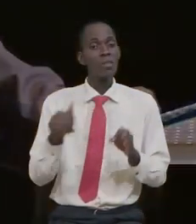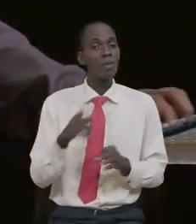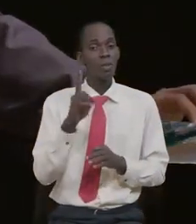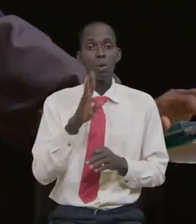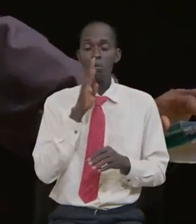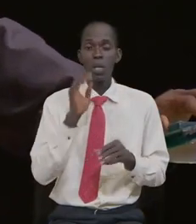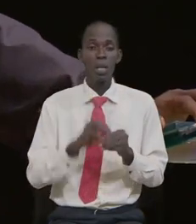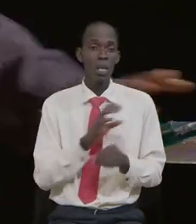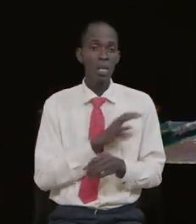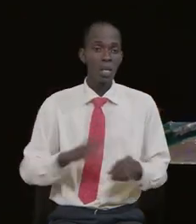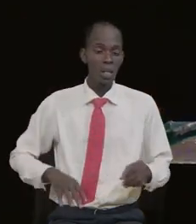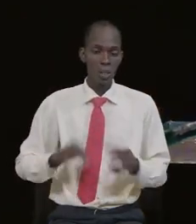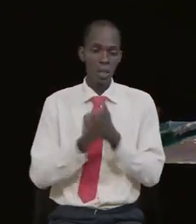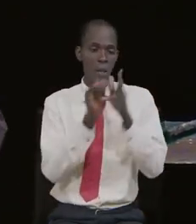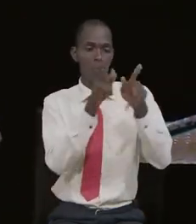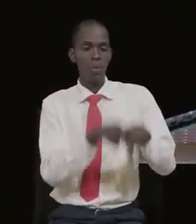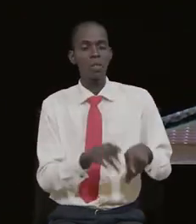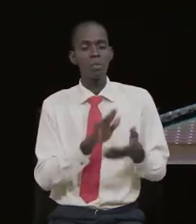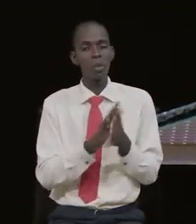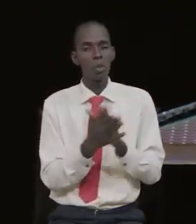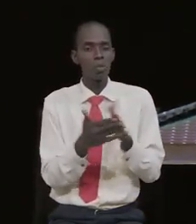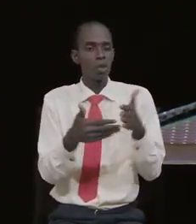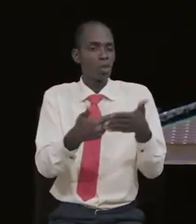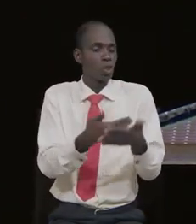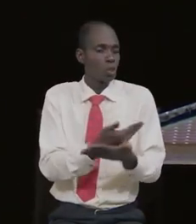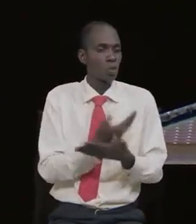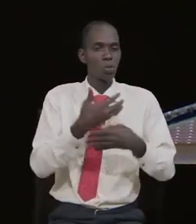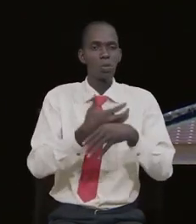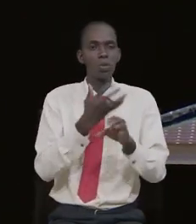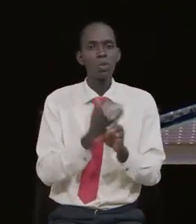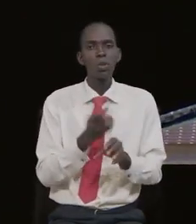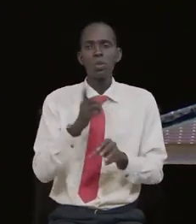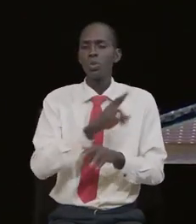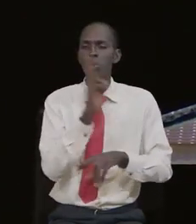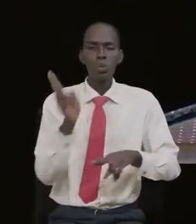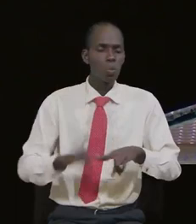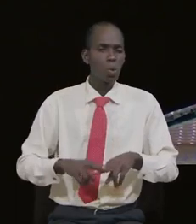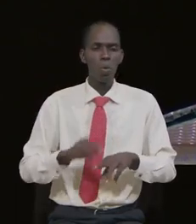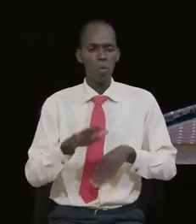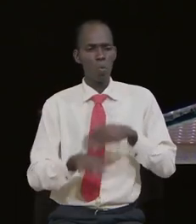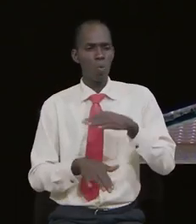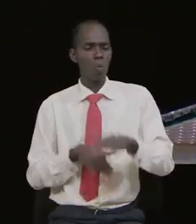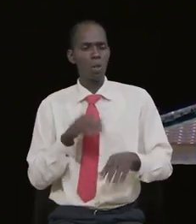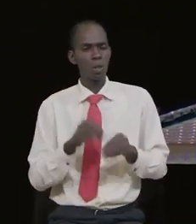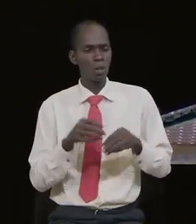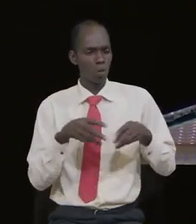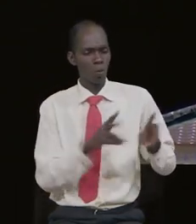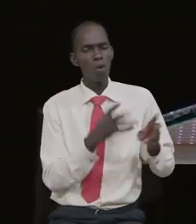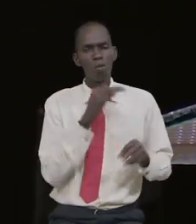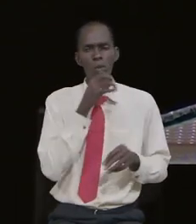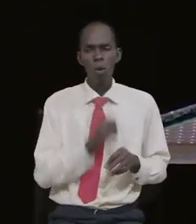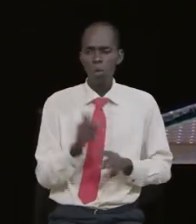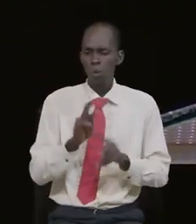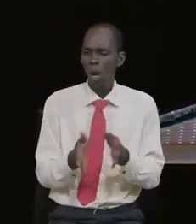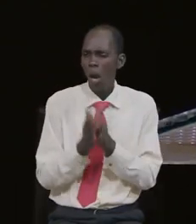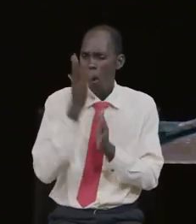Christ, it's a new creature. You don't walk with the people you used to walk with. You say, why? I'm born again.